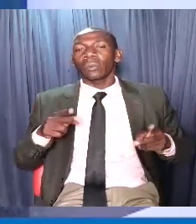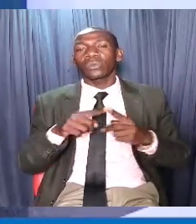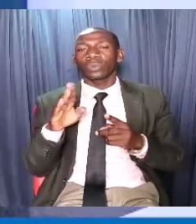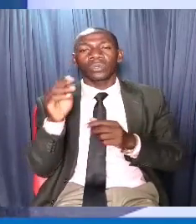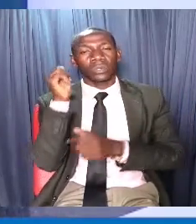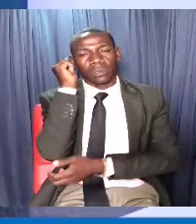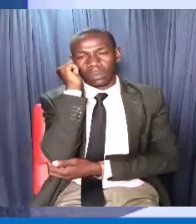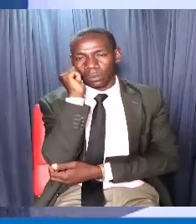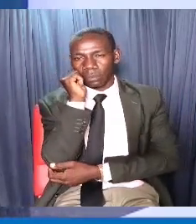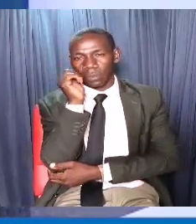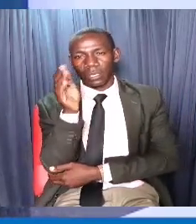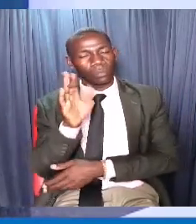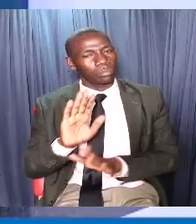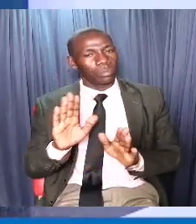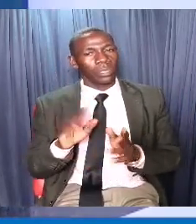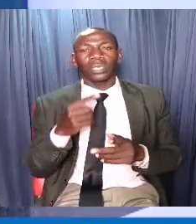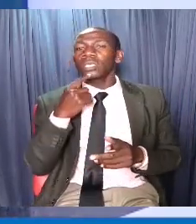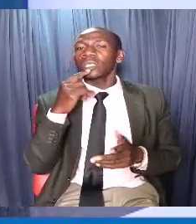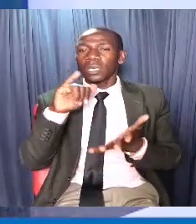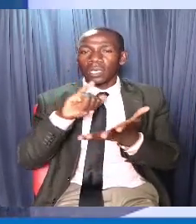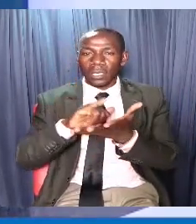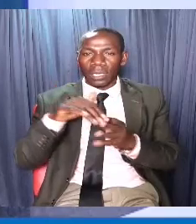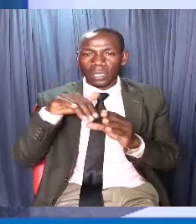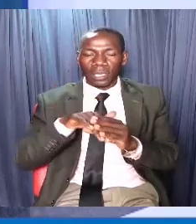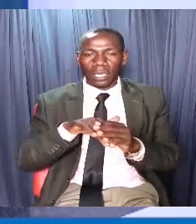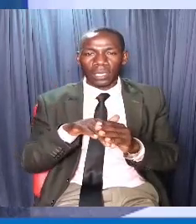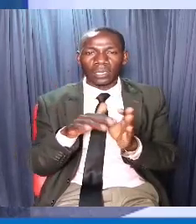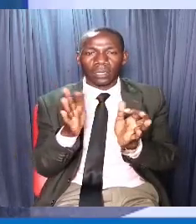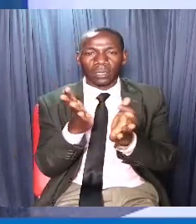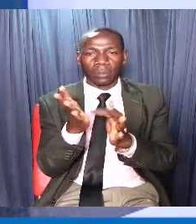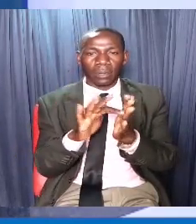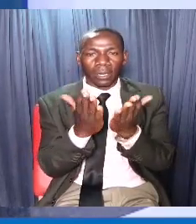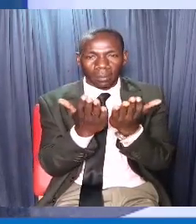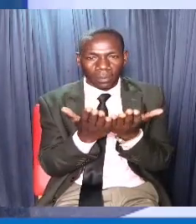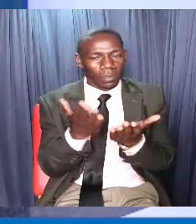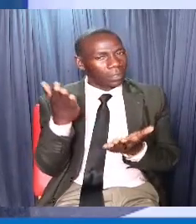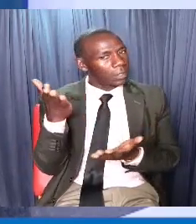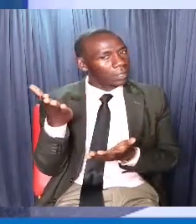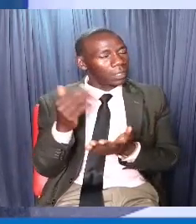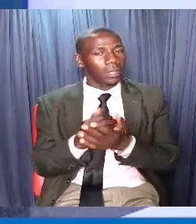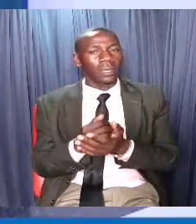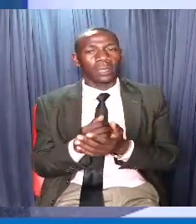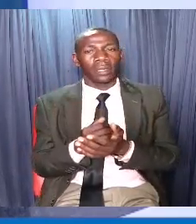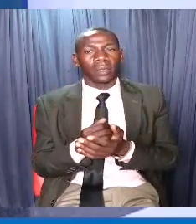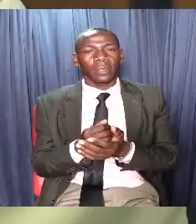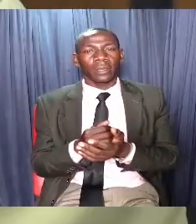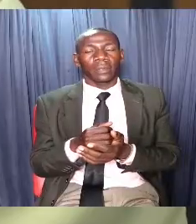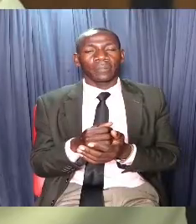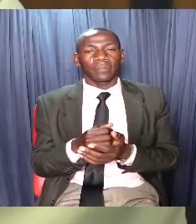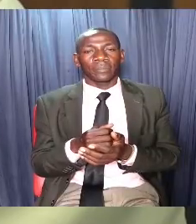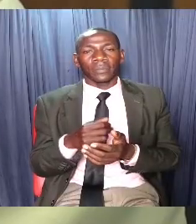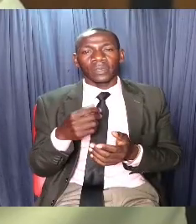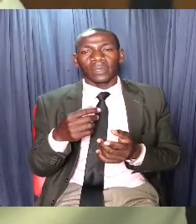not happy you being sad. Anasema hivyo katika maombolezo. He says so in Lamentations. 3:31